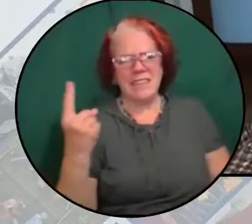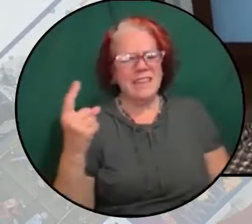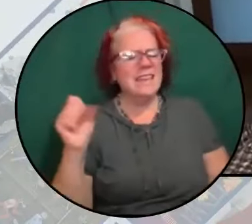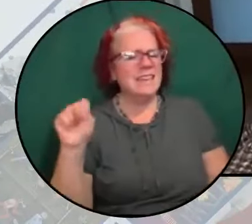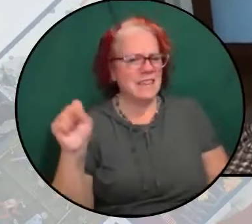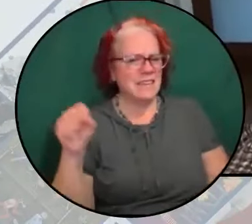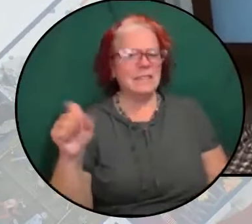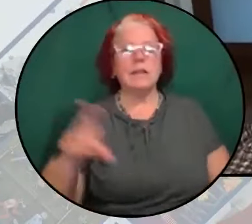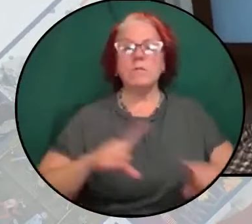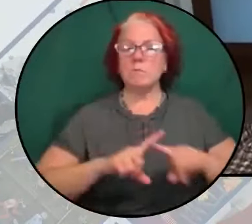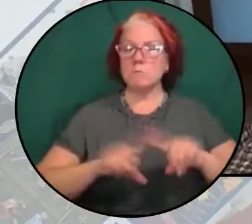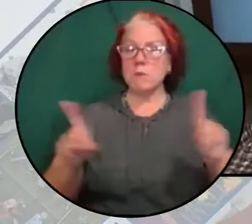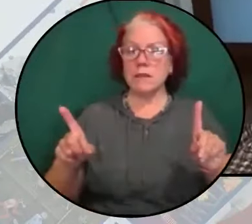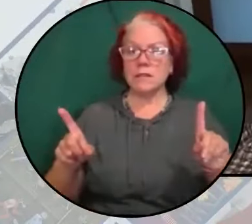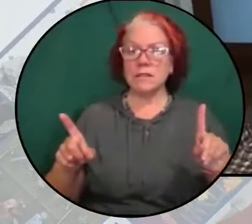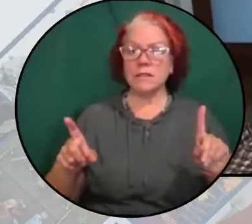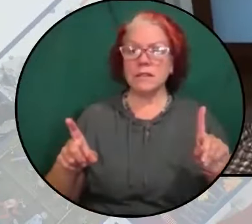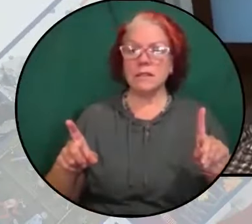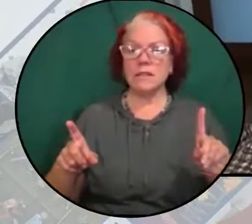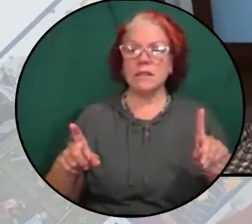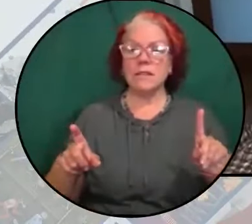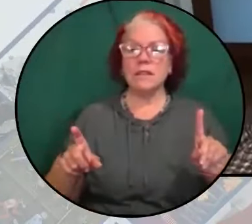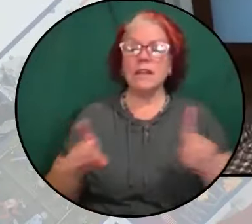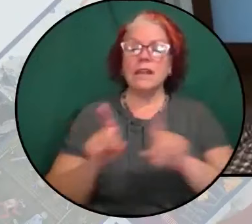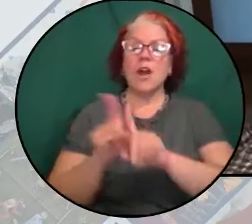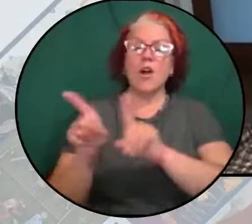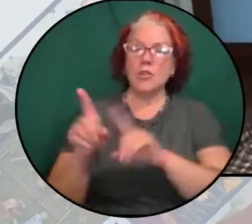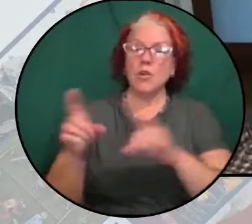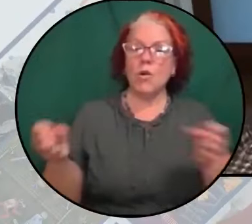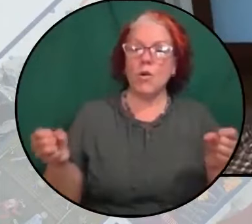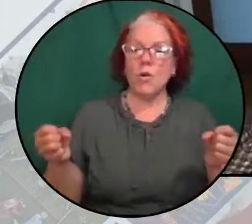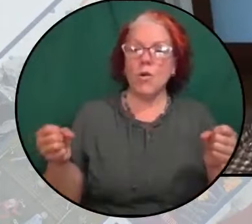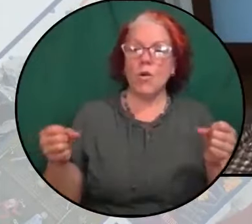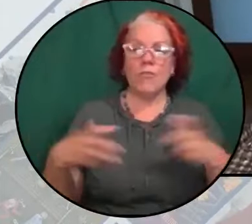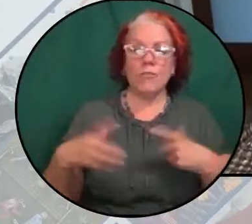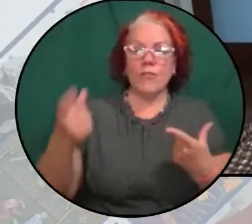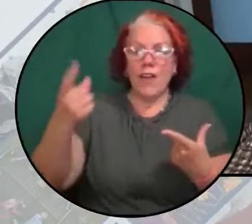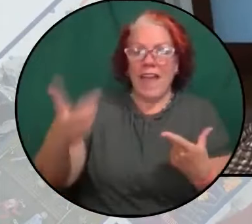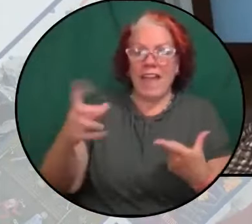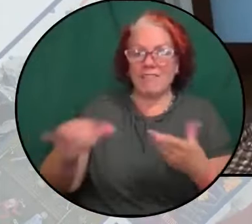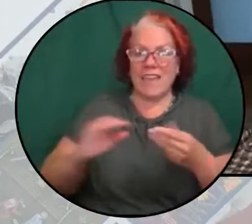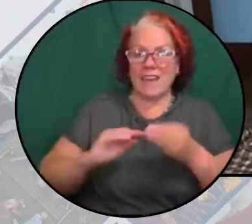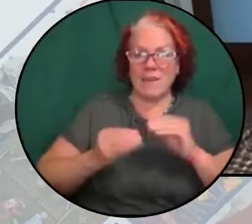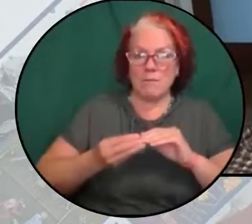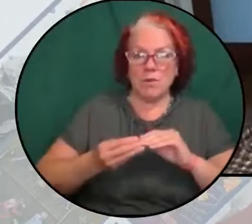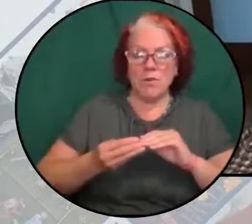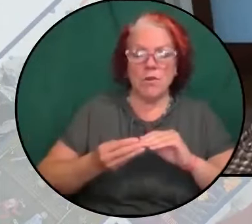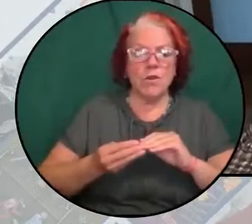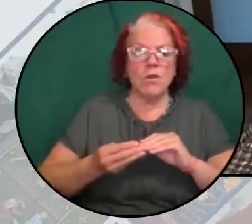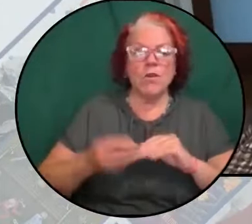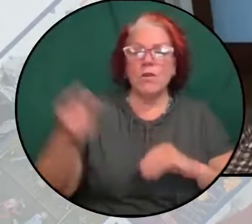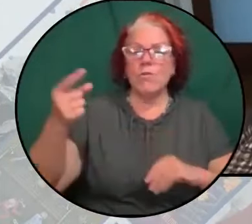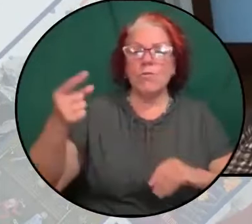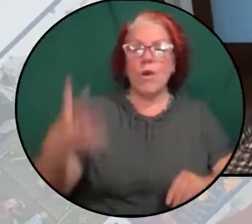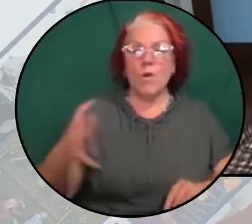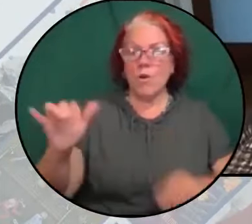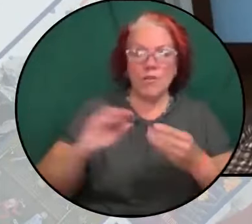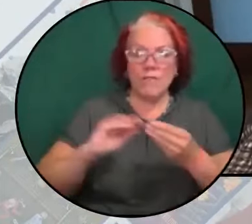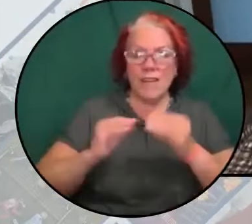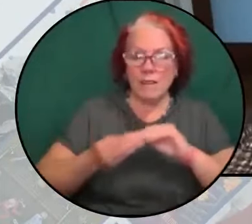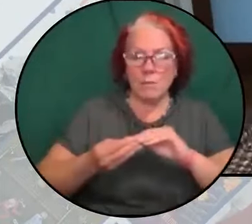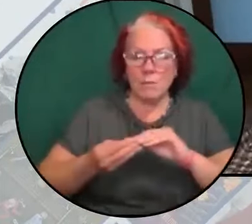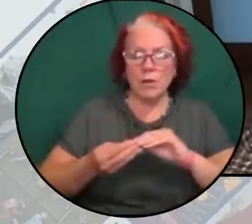I'm saying is that would have been it would have been equally horrifying if half that number or a quarter of that number or